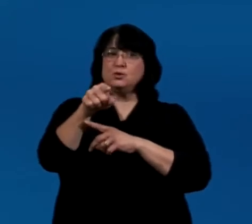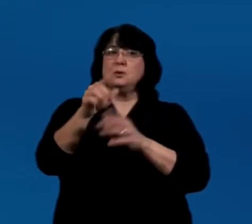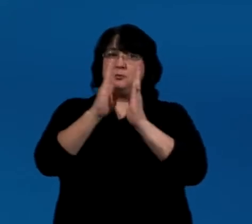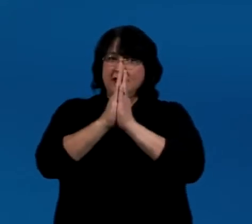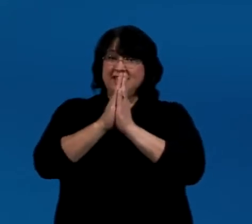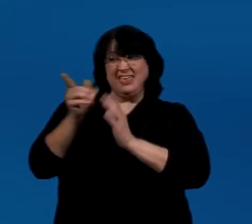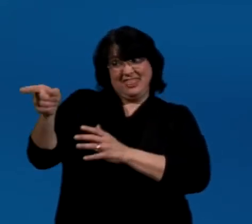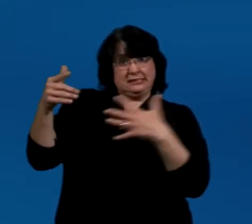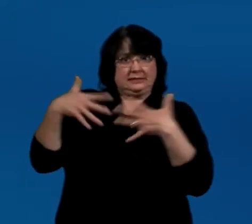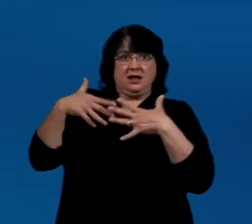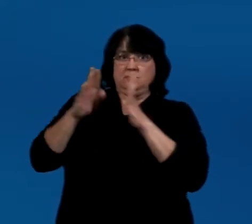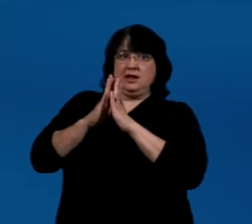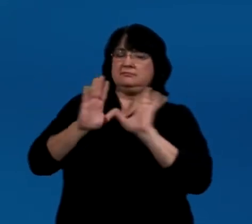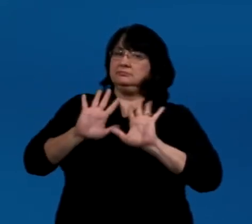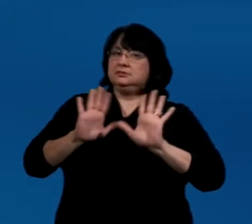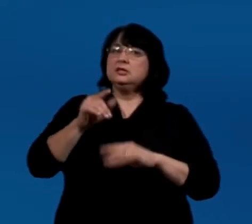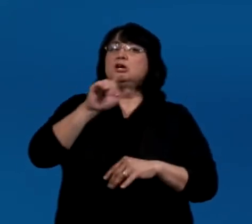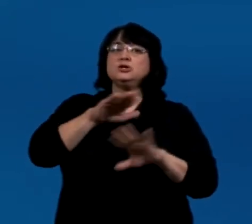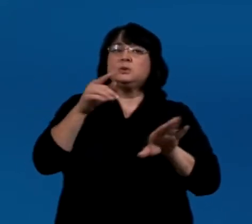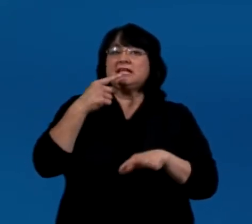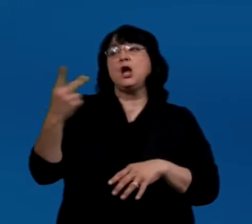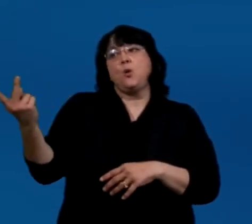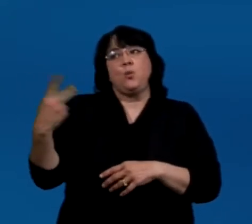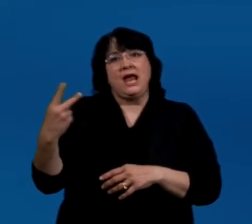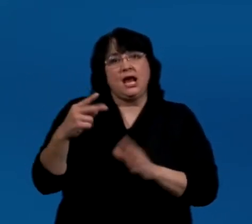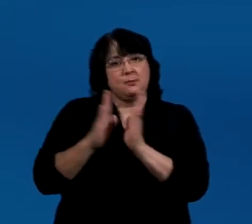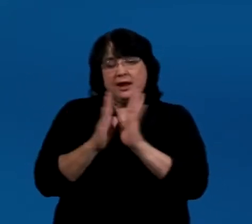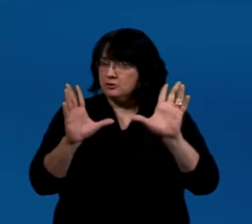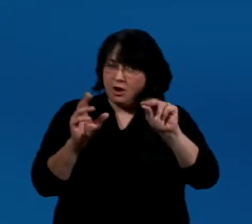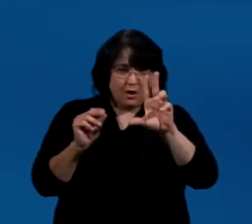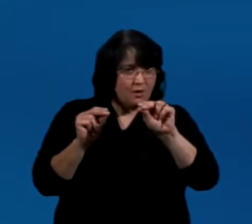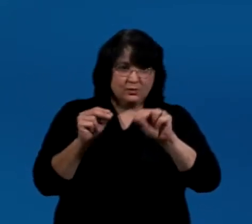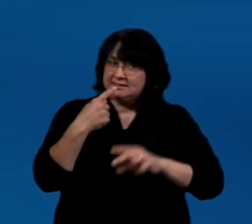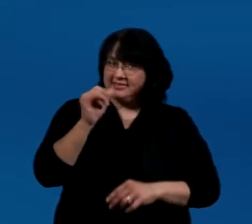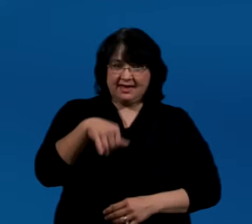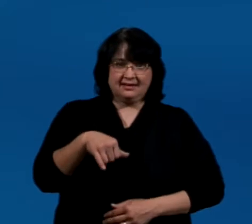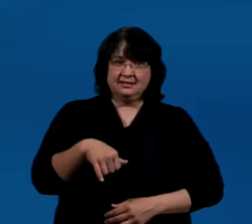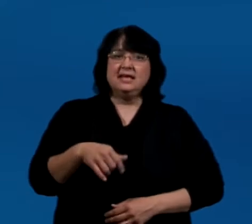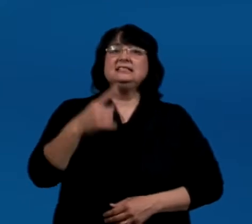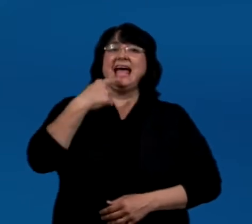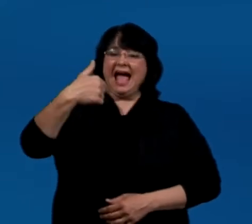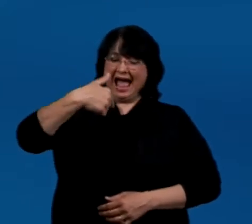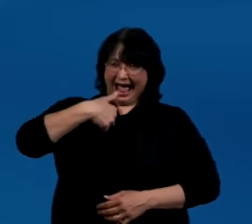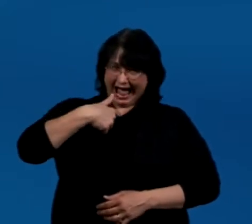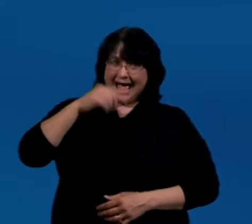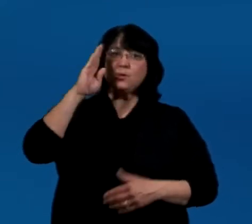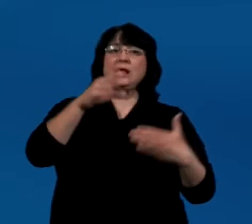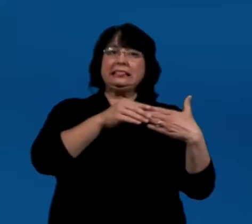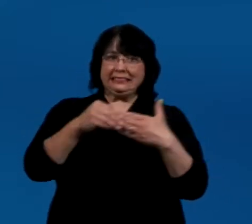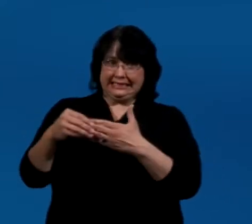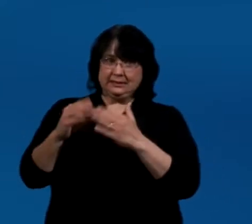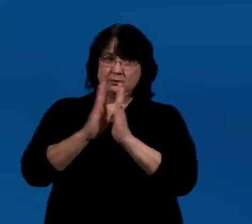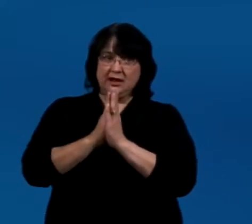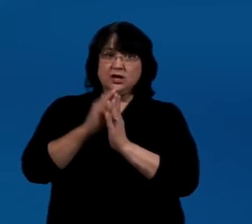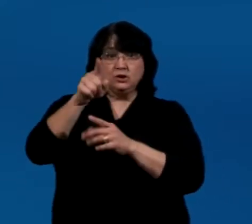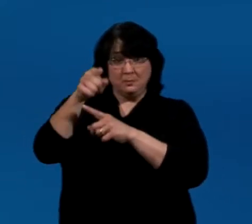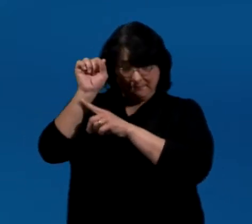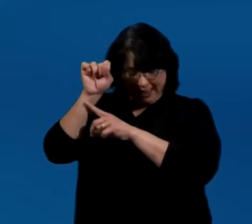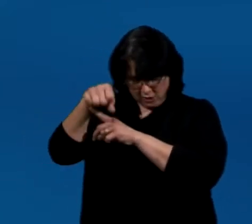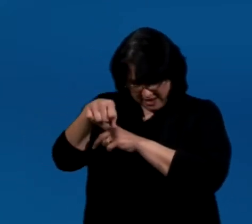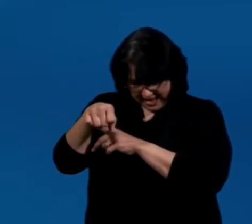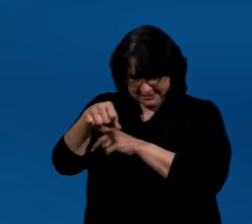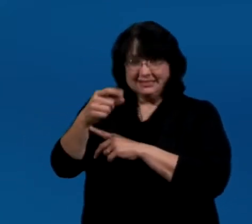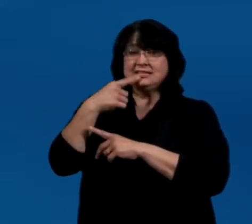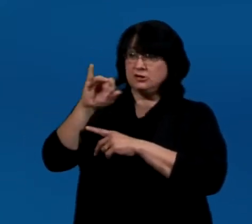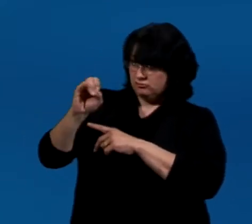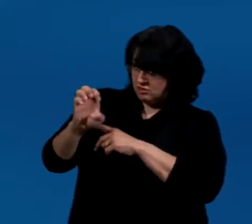scared to pray. Don't mention we're going to pray. We just say, I'm going to lead us. Bow your head and say something like, Joe,